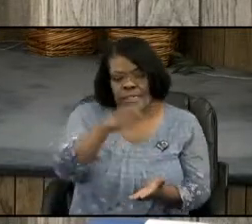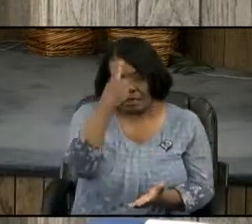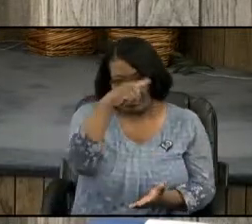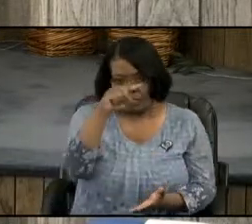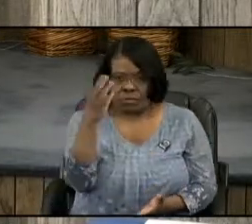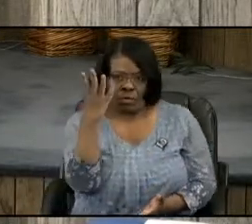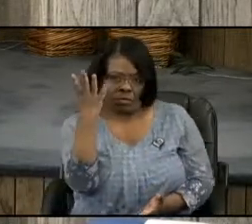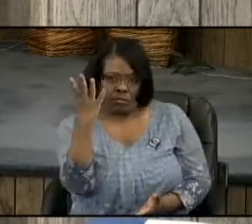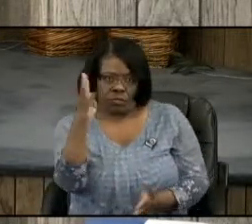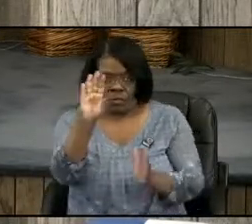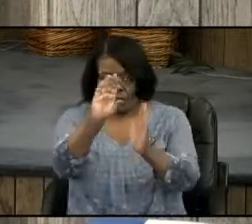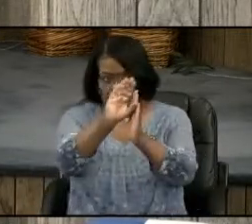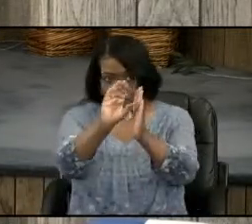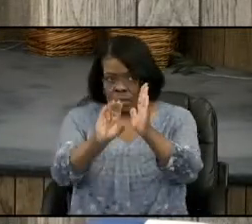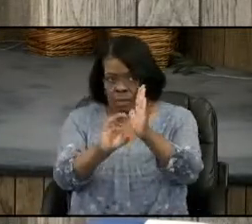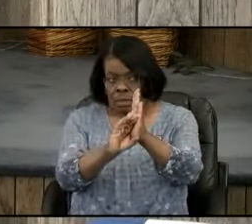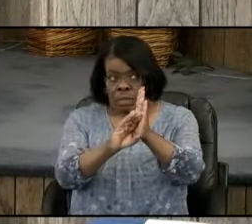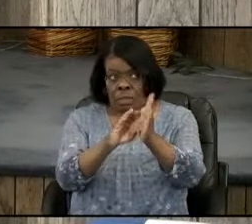commandment.